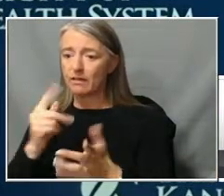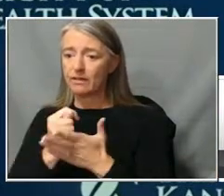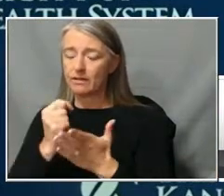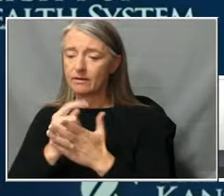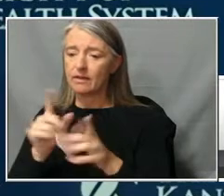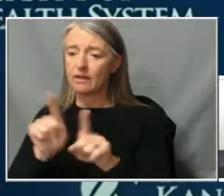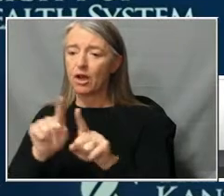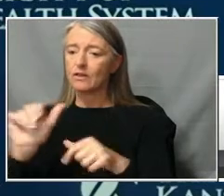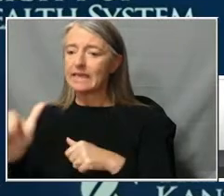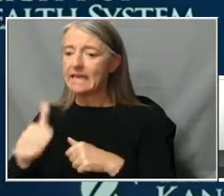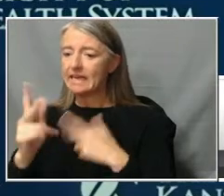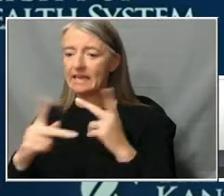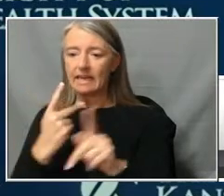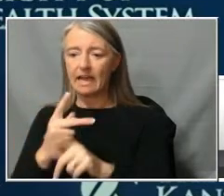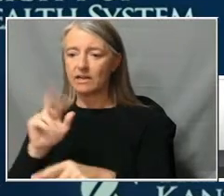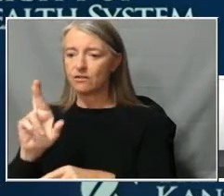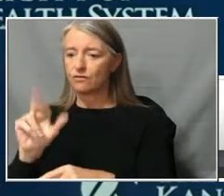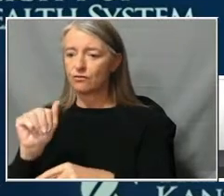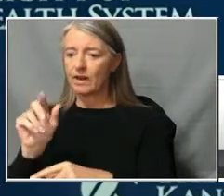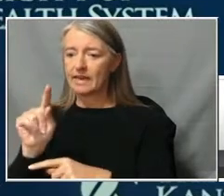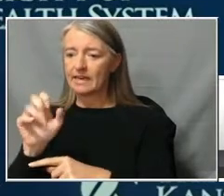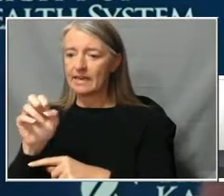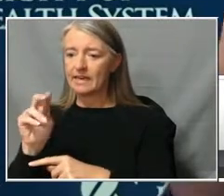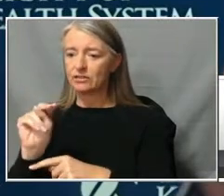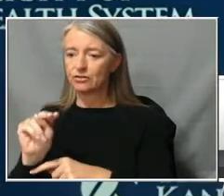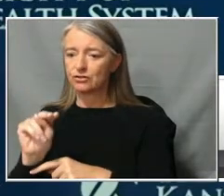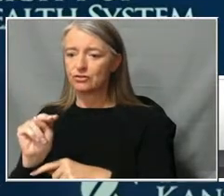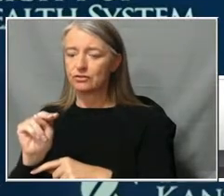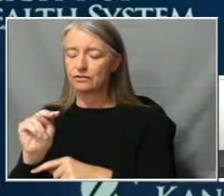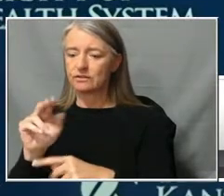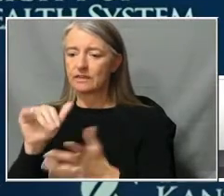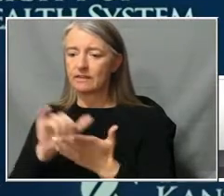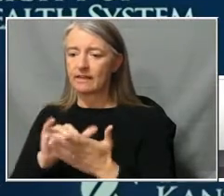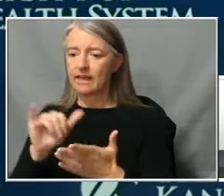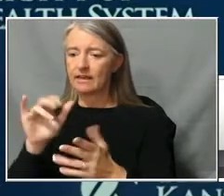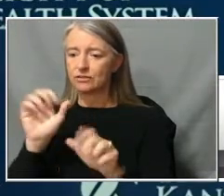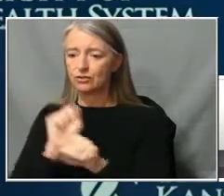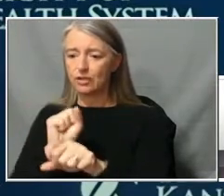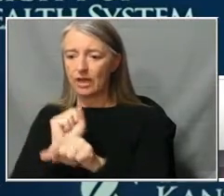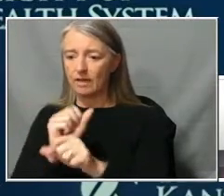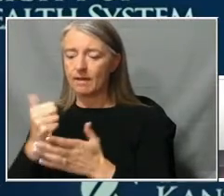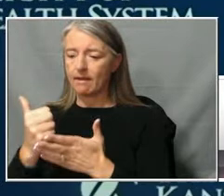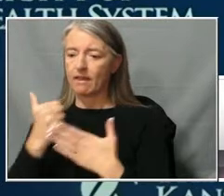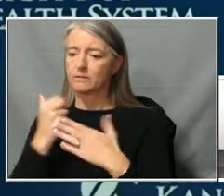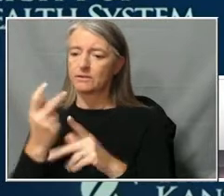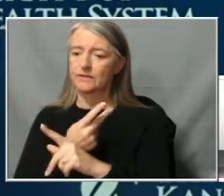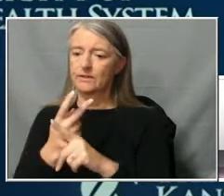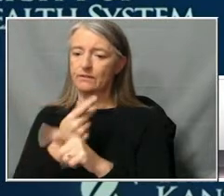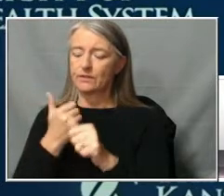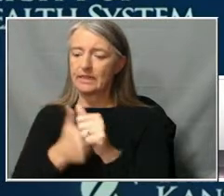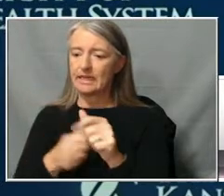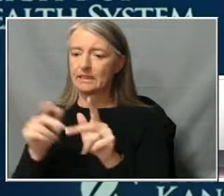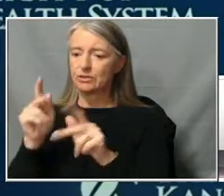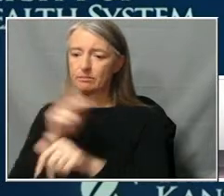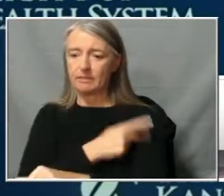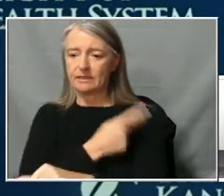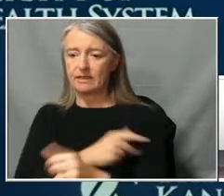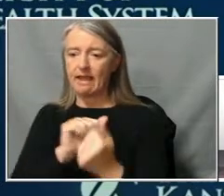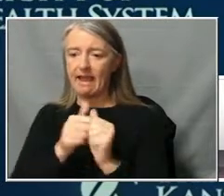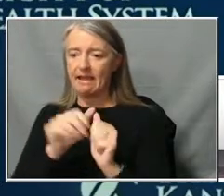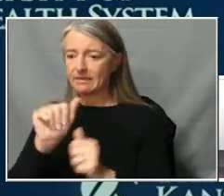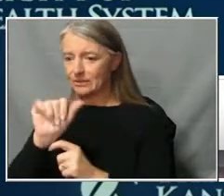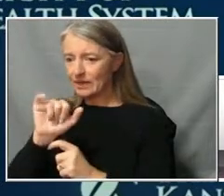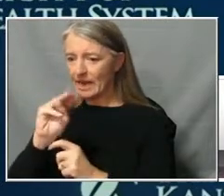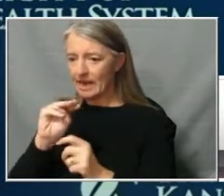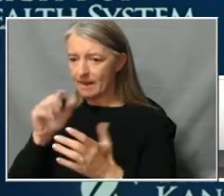type of radiation. The dosimetrist basically helps us figure out for each patient how to aim, and they draw